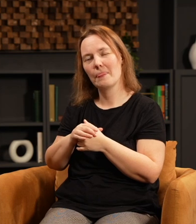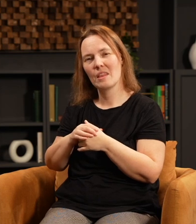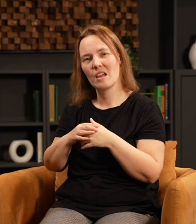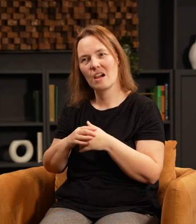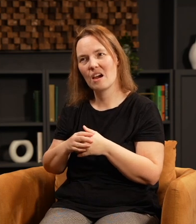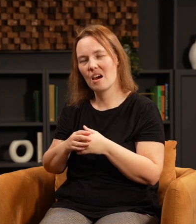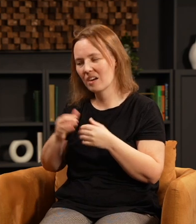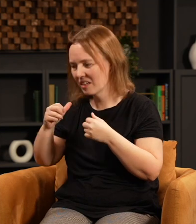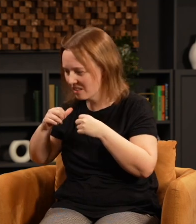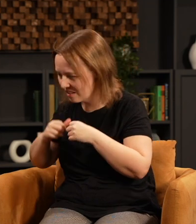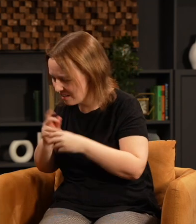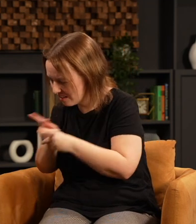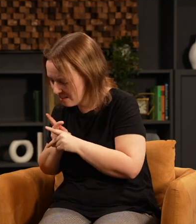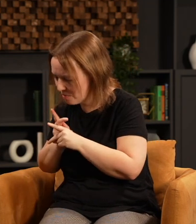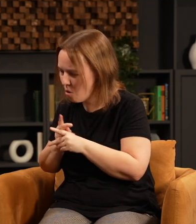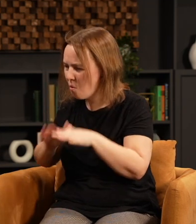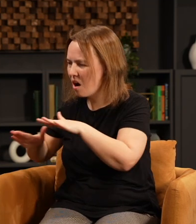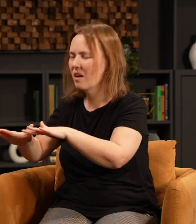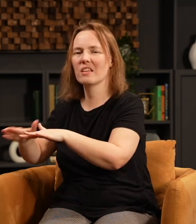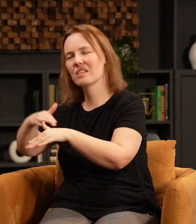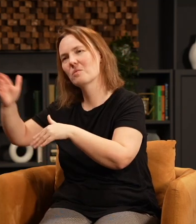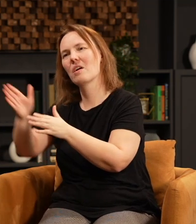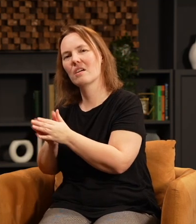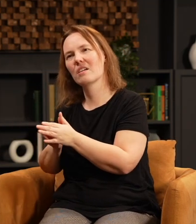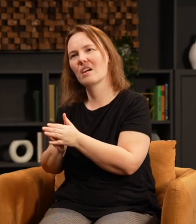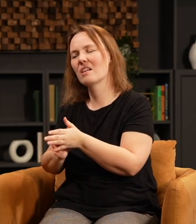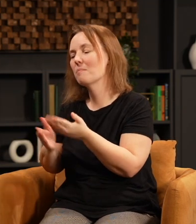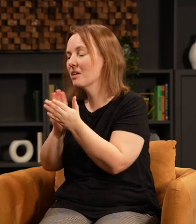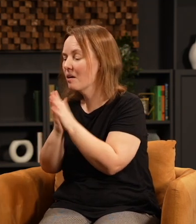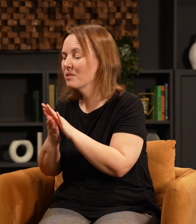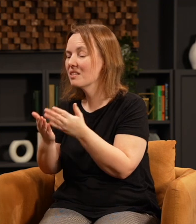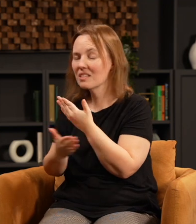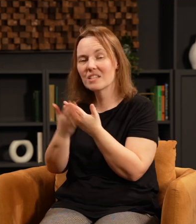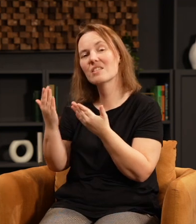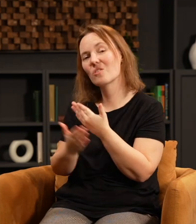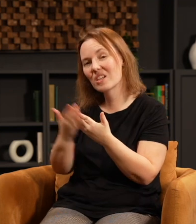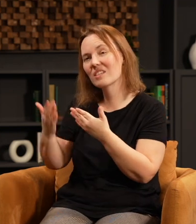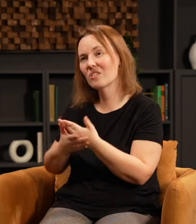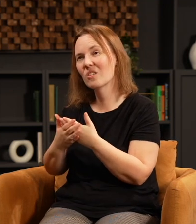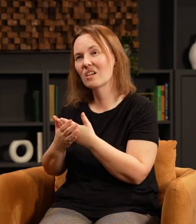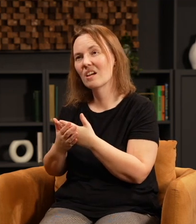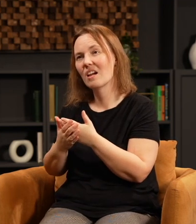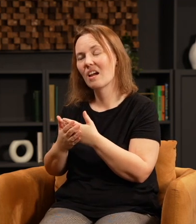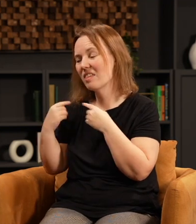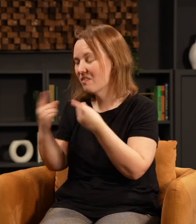keep walking this way, and you keep pulling, and eventually it just gets easier and easier and easier and easier, and eventually you're just